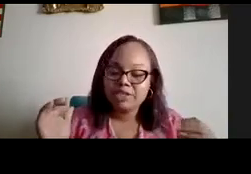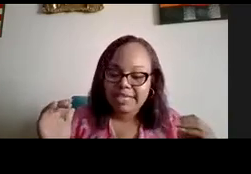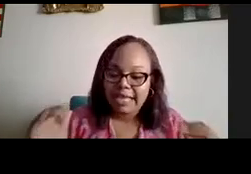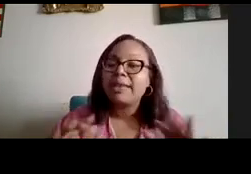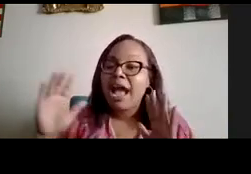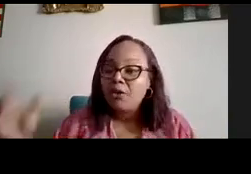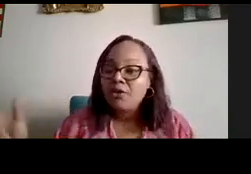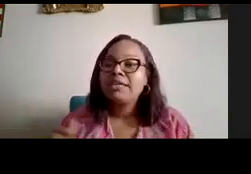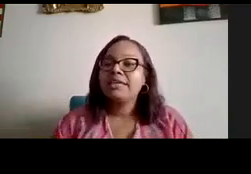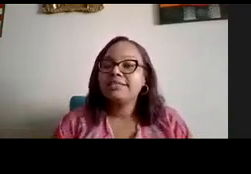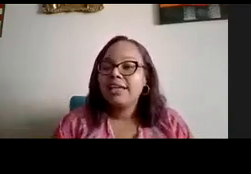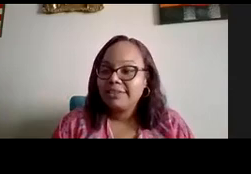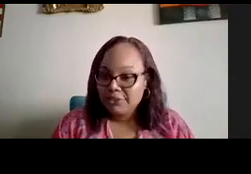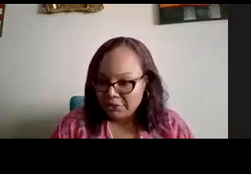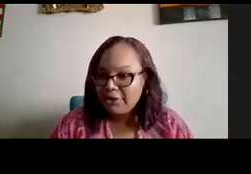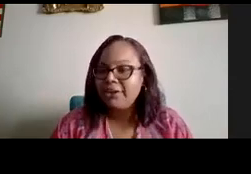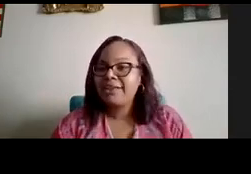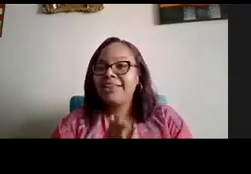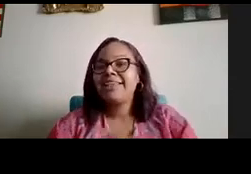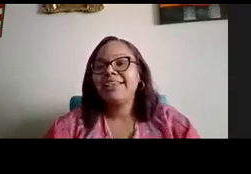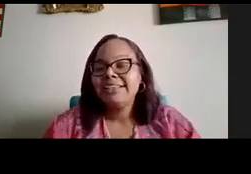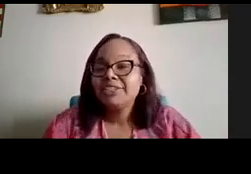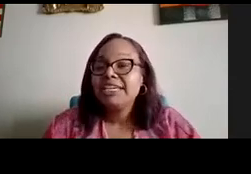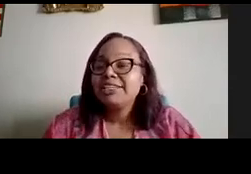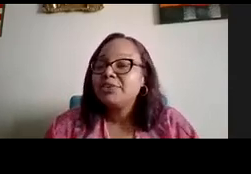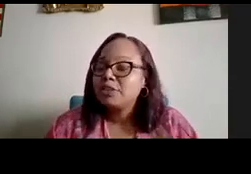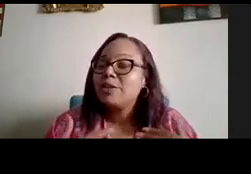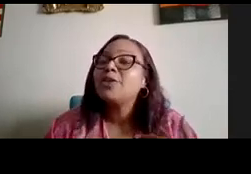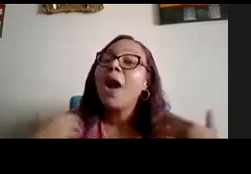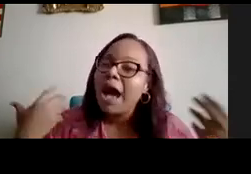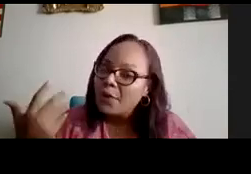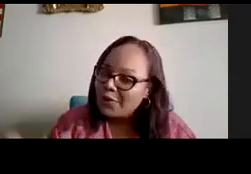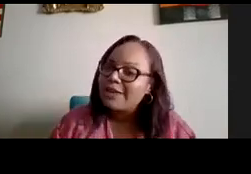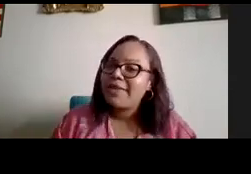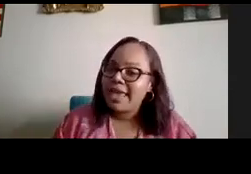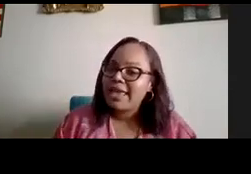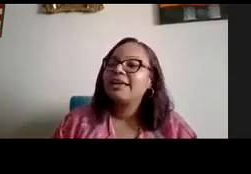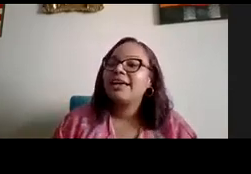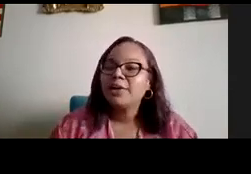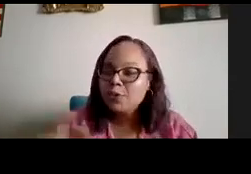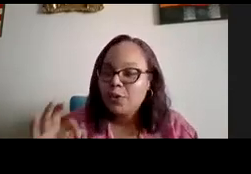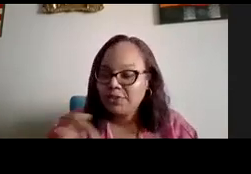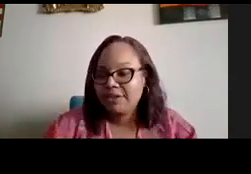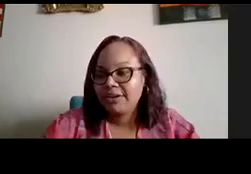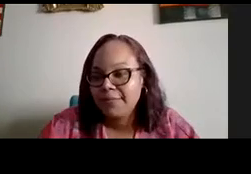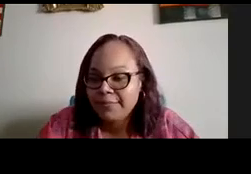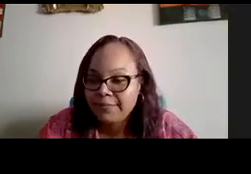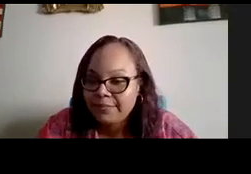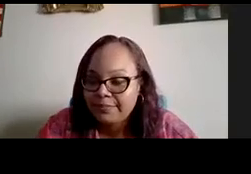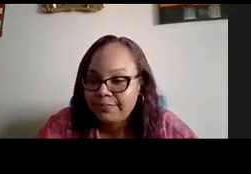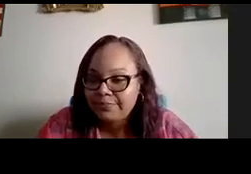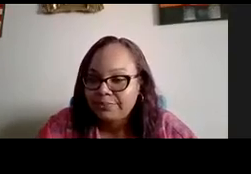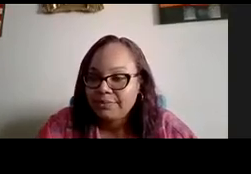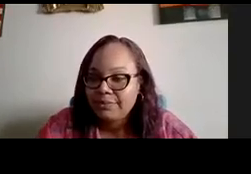will present. Now is Gaby's turn. She is going to explain you how you can make a good poster.